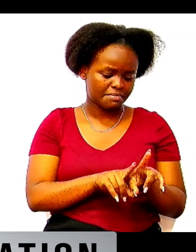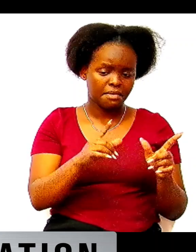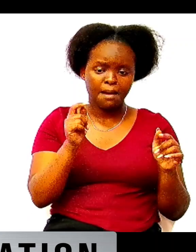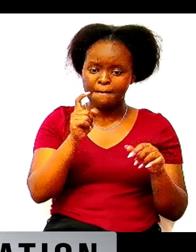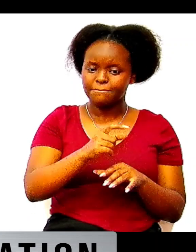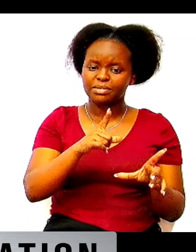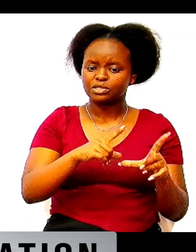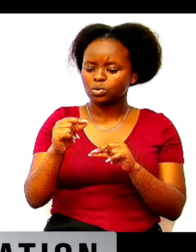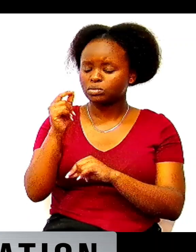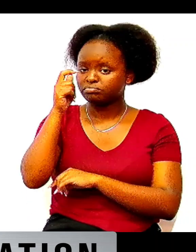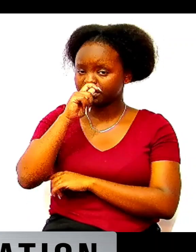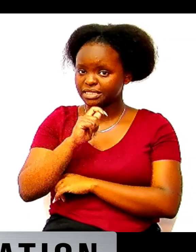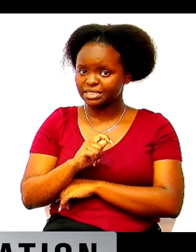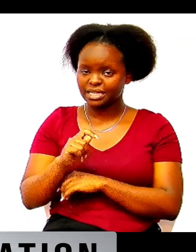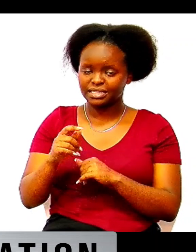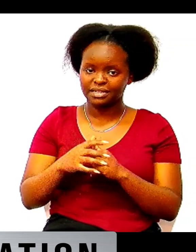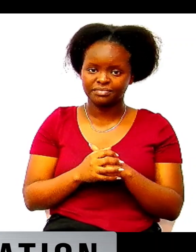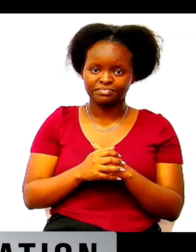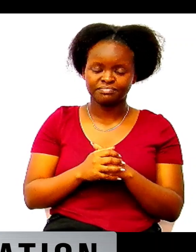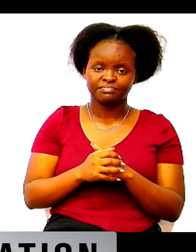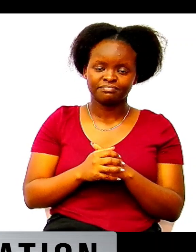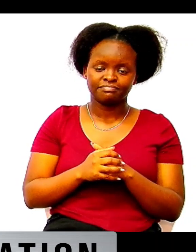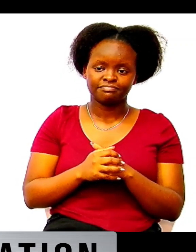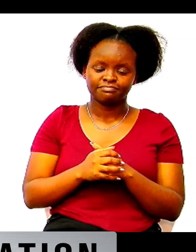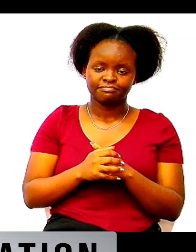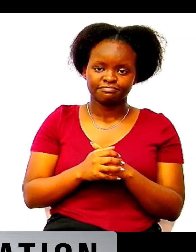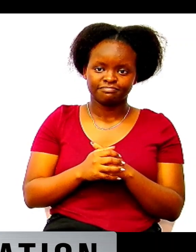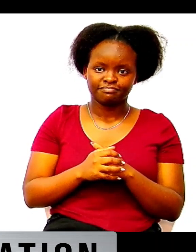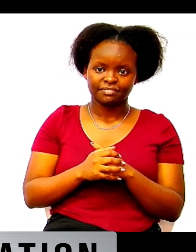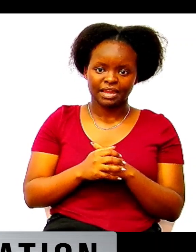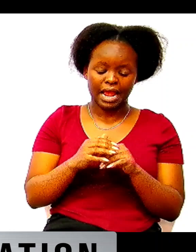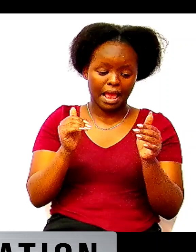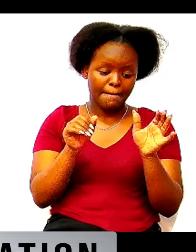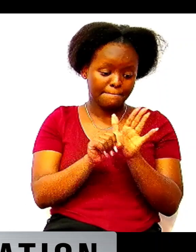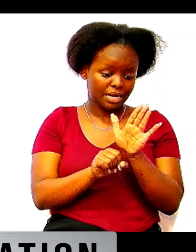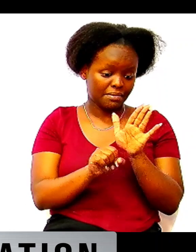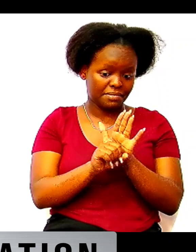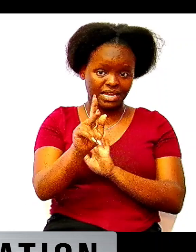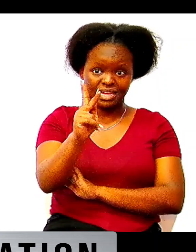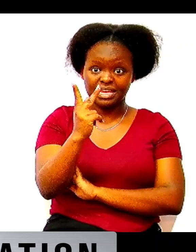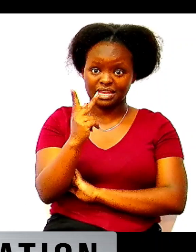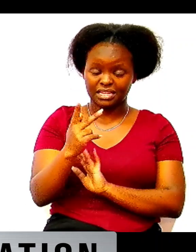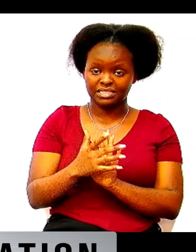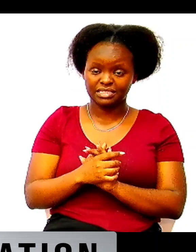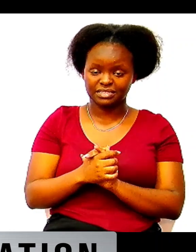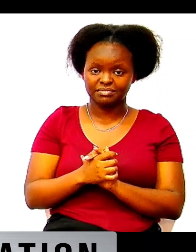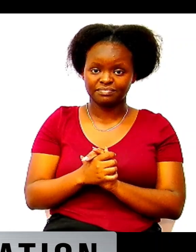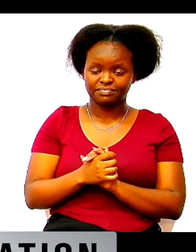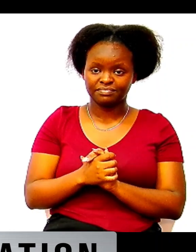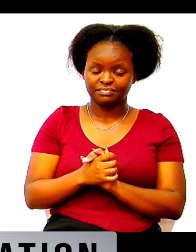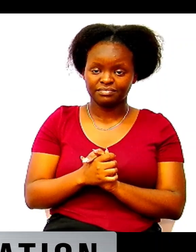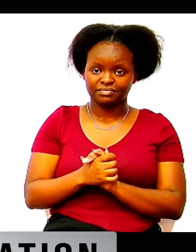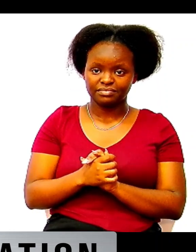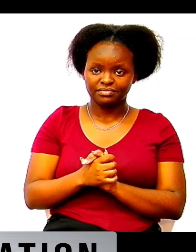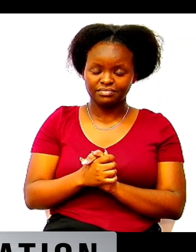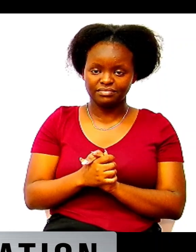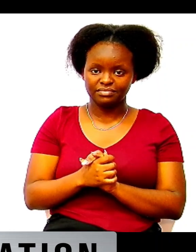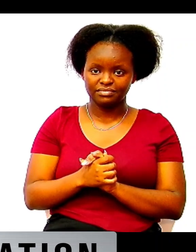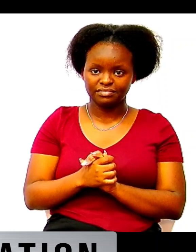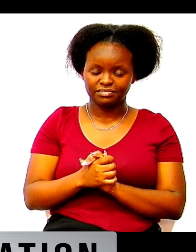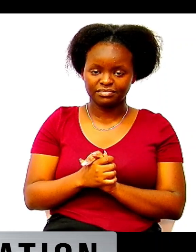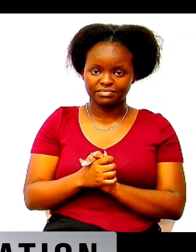Yes. the people like James Orengo, the people like, a lot of Kenyans had to move to Tanzania when they had problems here.